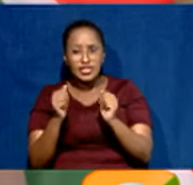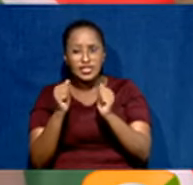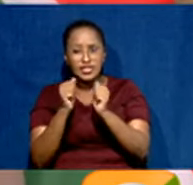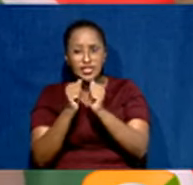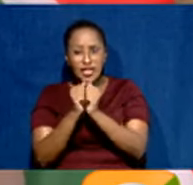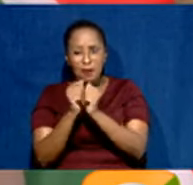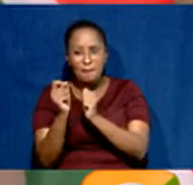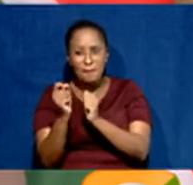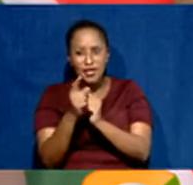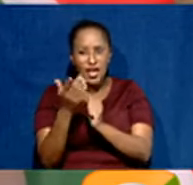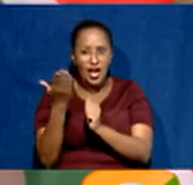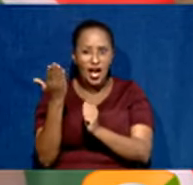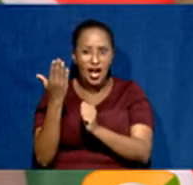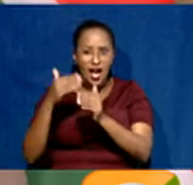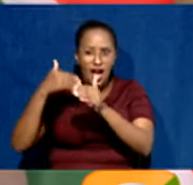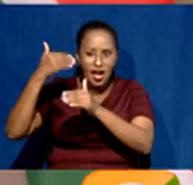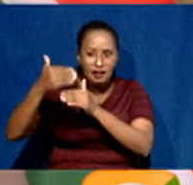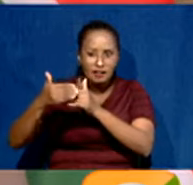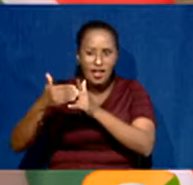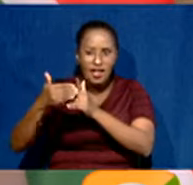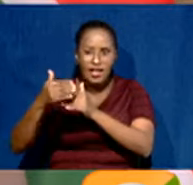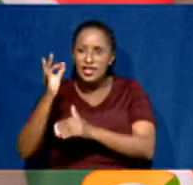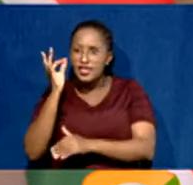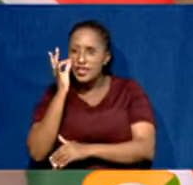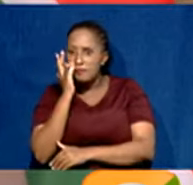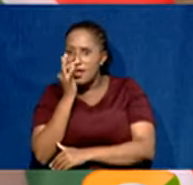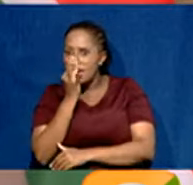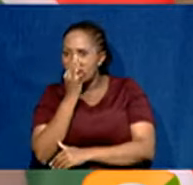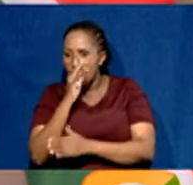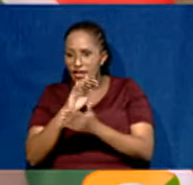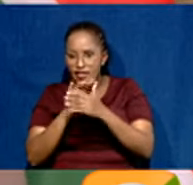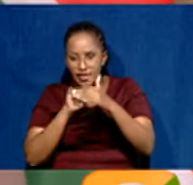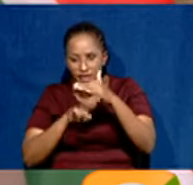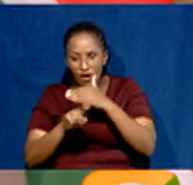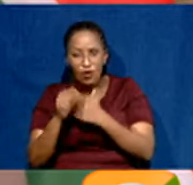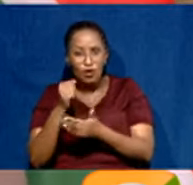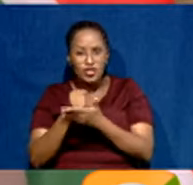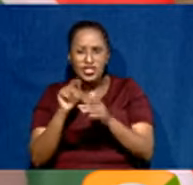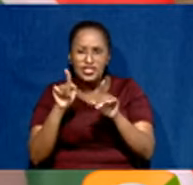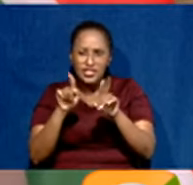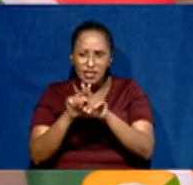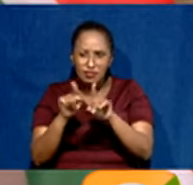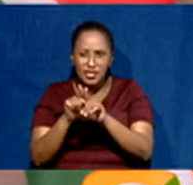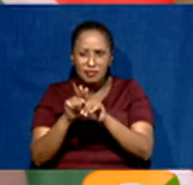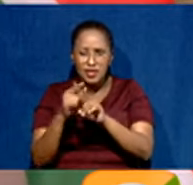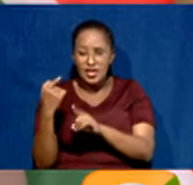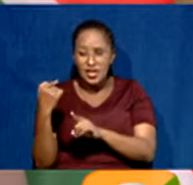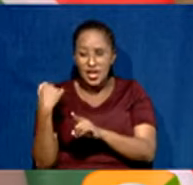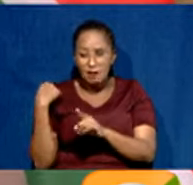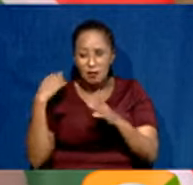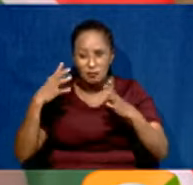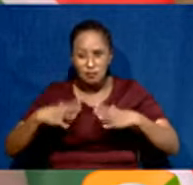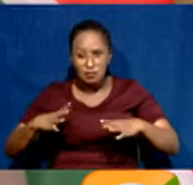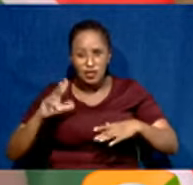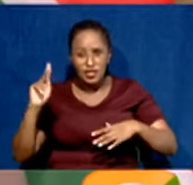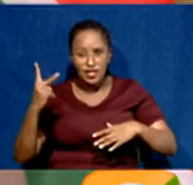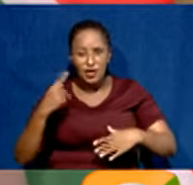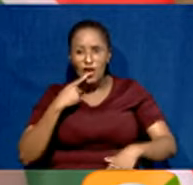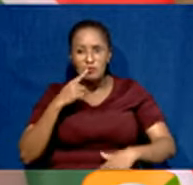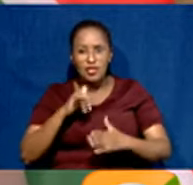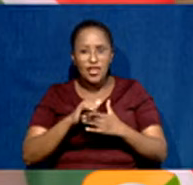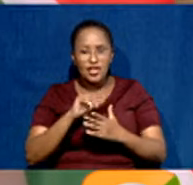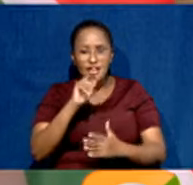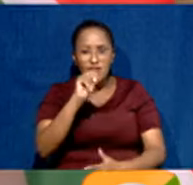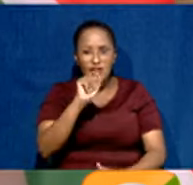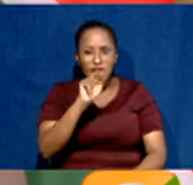10 months after Kibaki became president, the same number of Kenyans said NAK and President